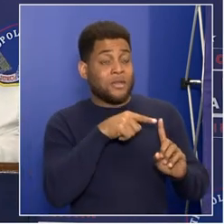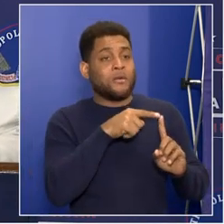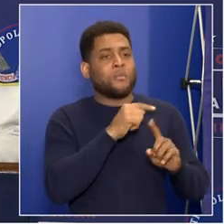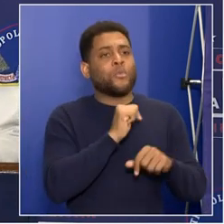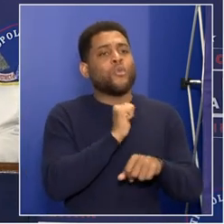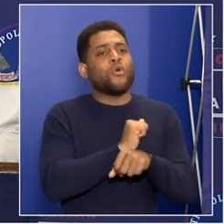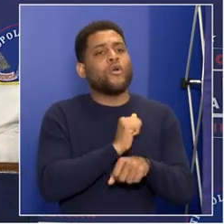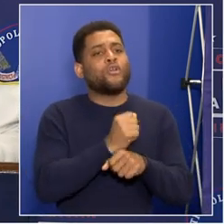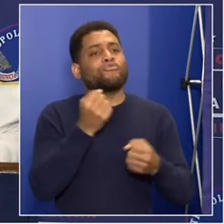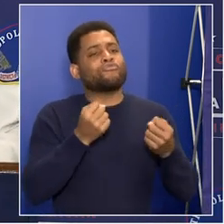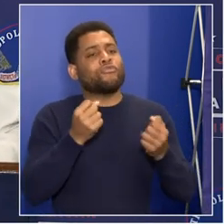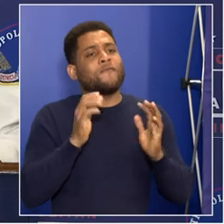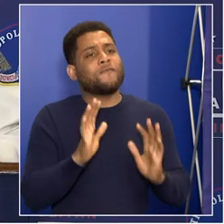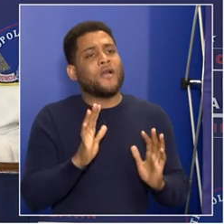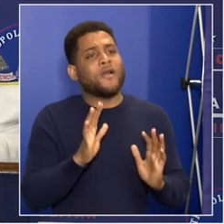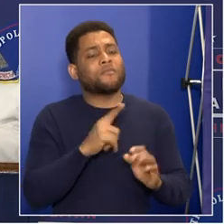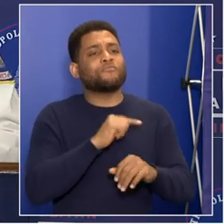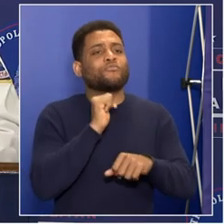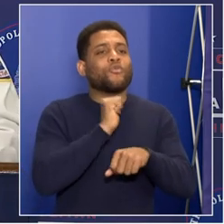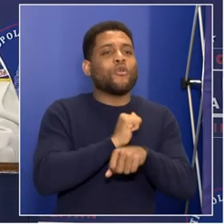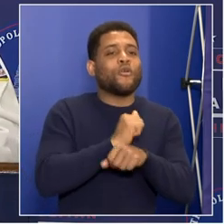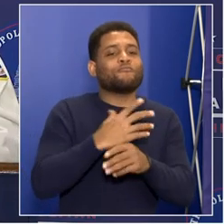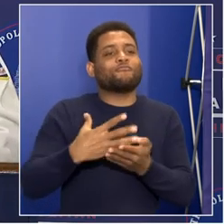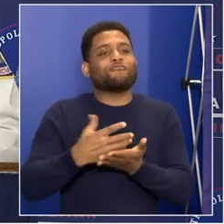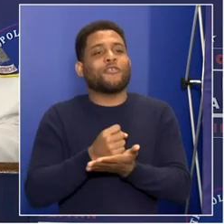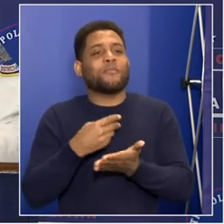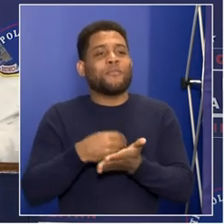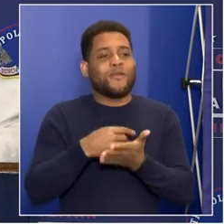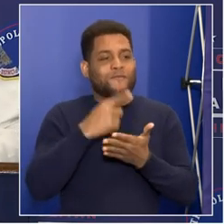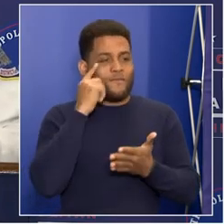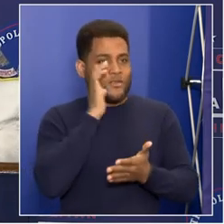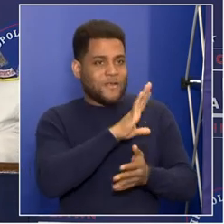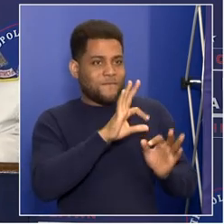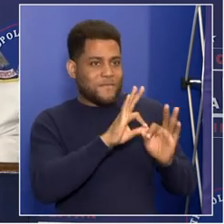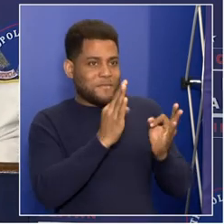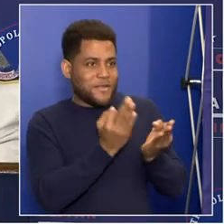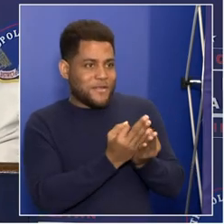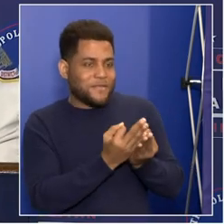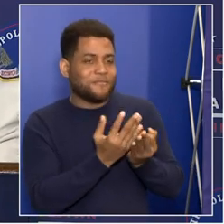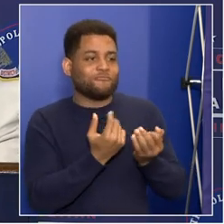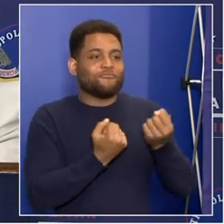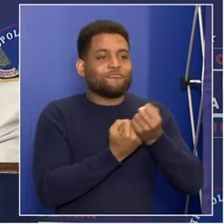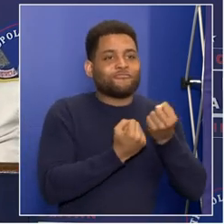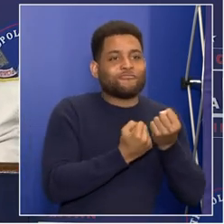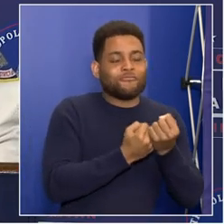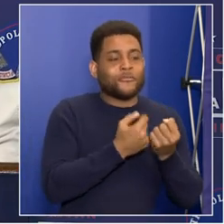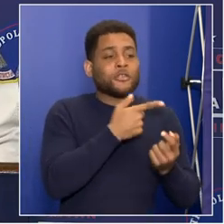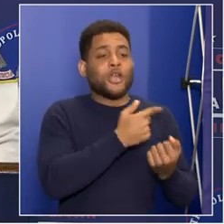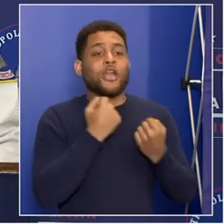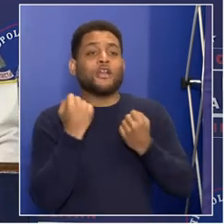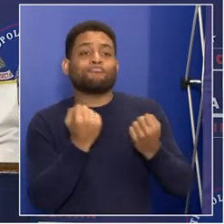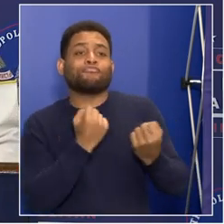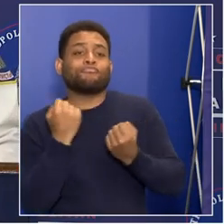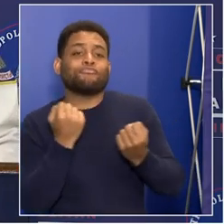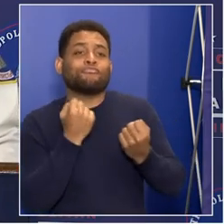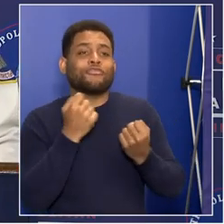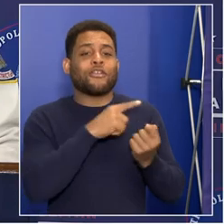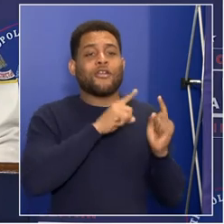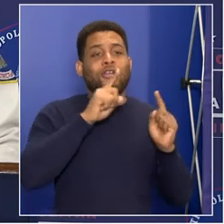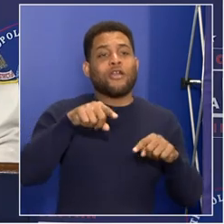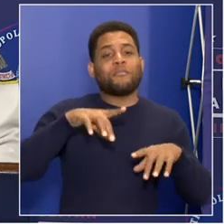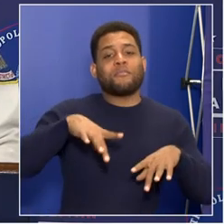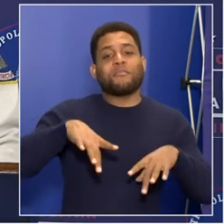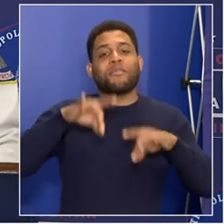vehicle when he was approached by several young suspects. It appears through our investigation that these suspects may have been trying to take his